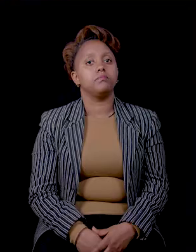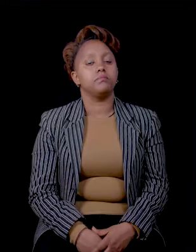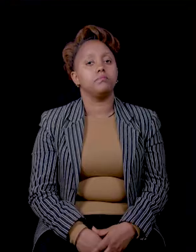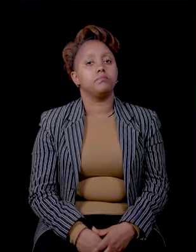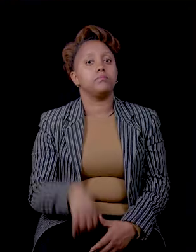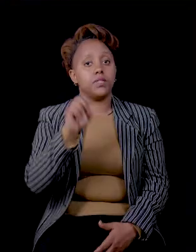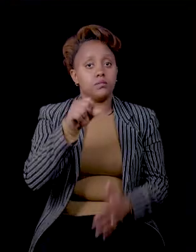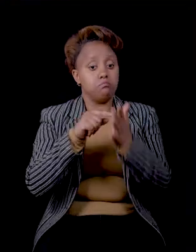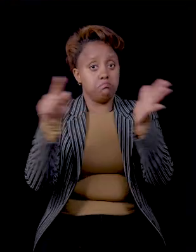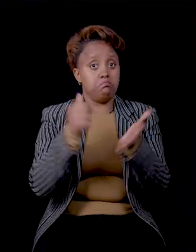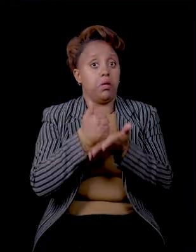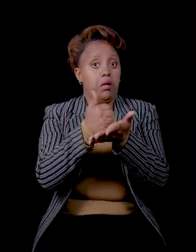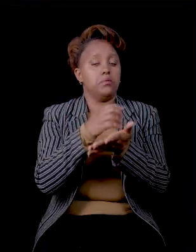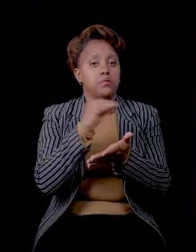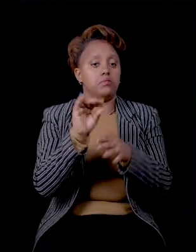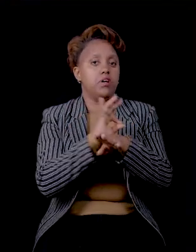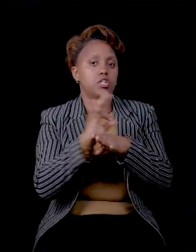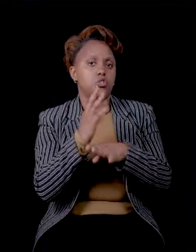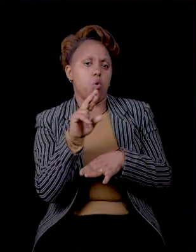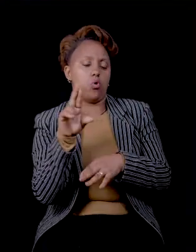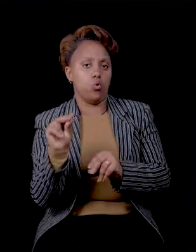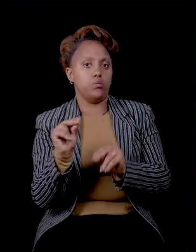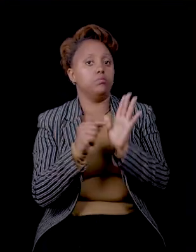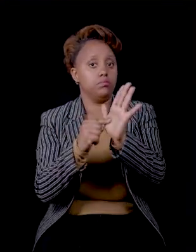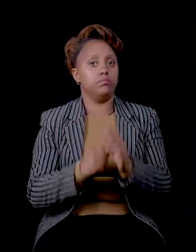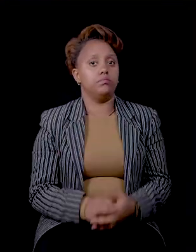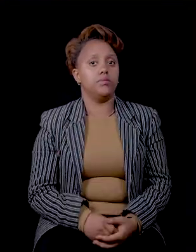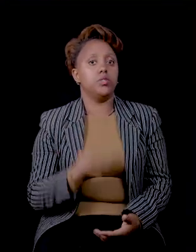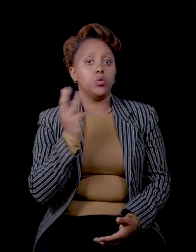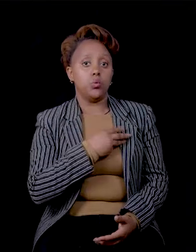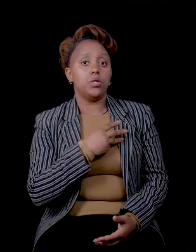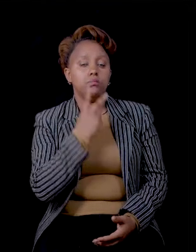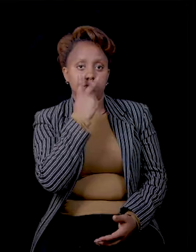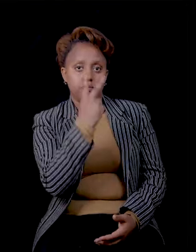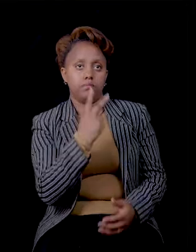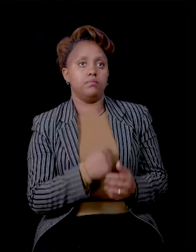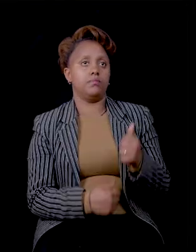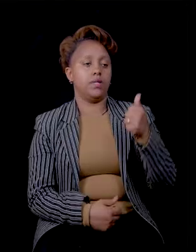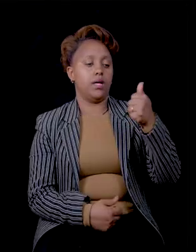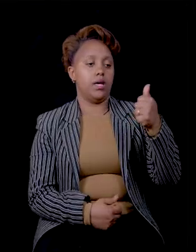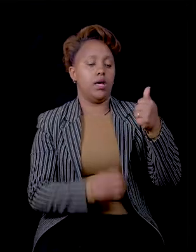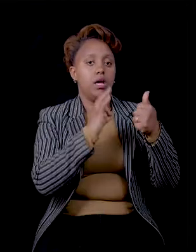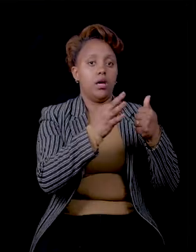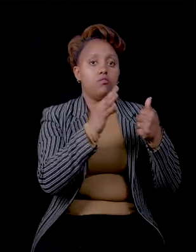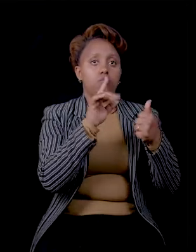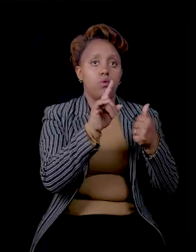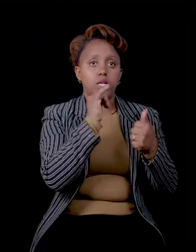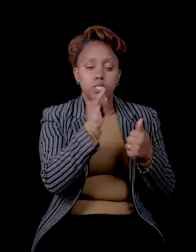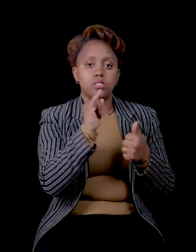given function, the given relations are functions or not. If we consider the first one, f of